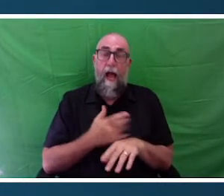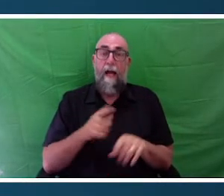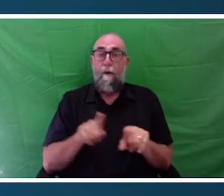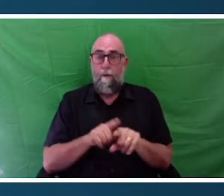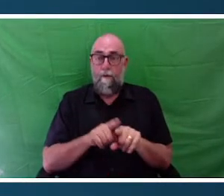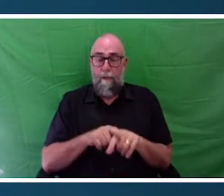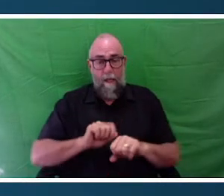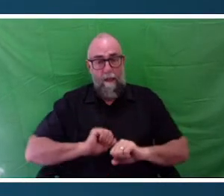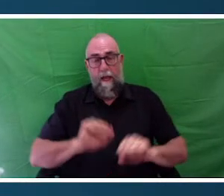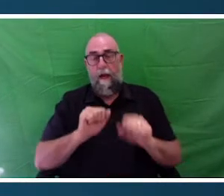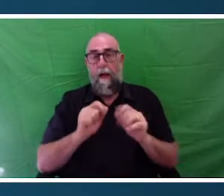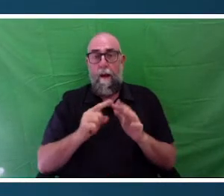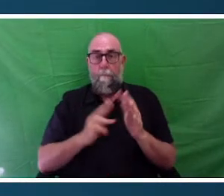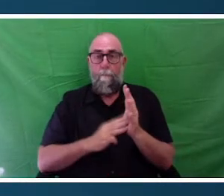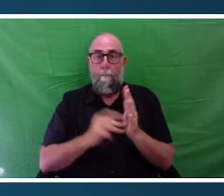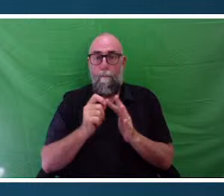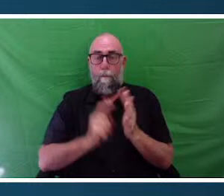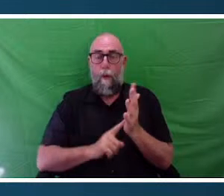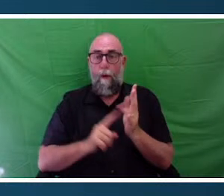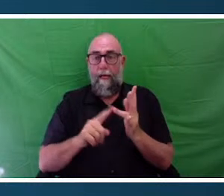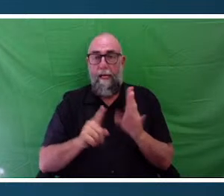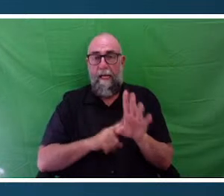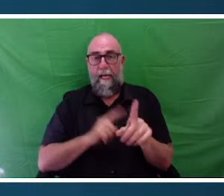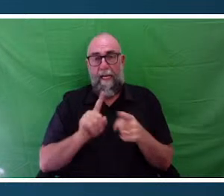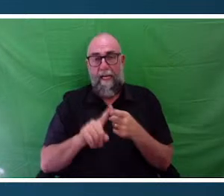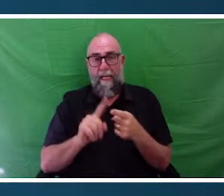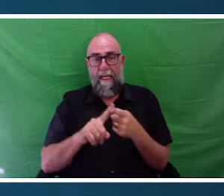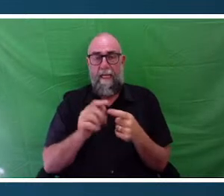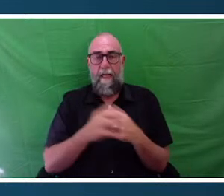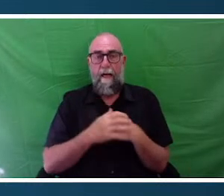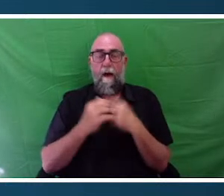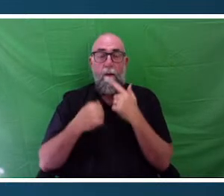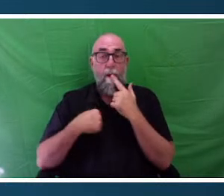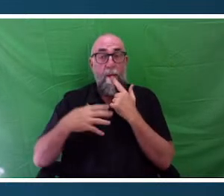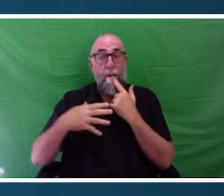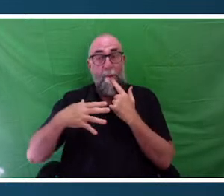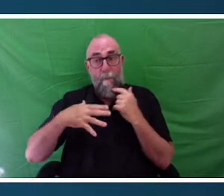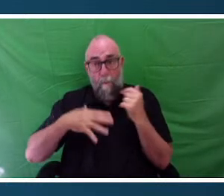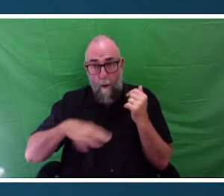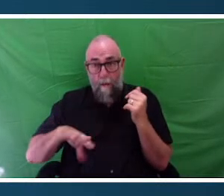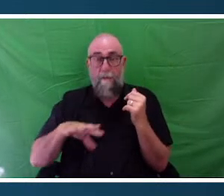further. We want all those data